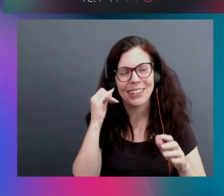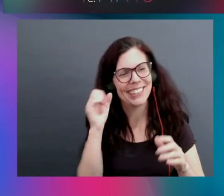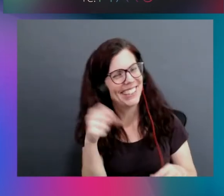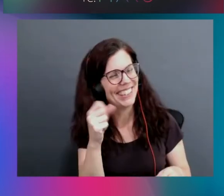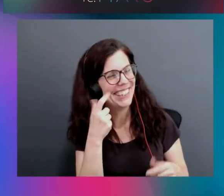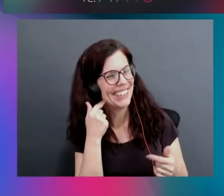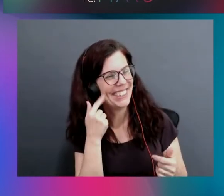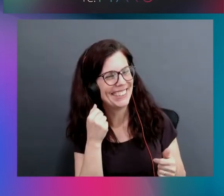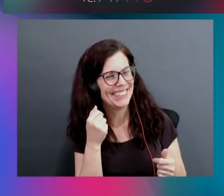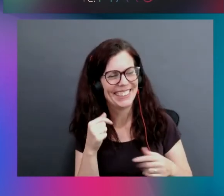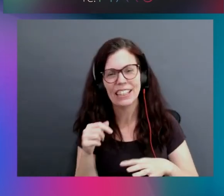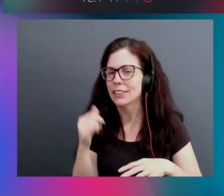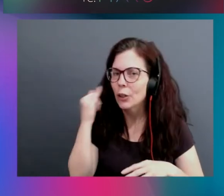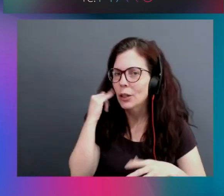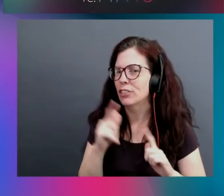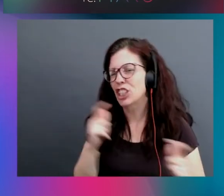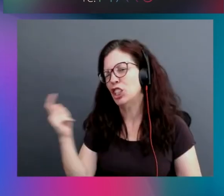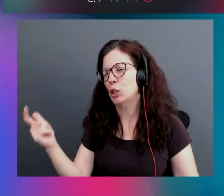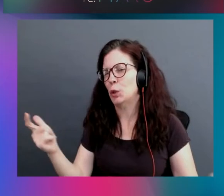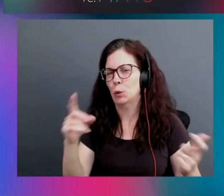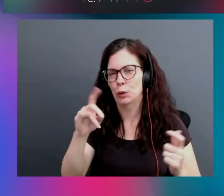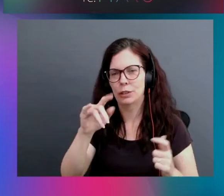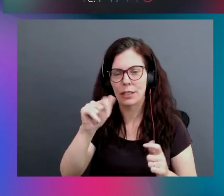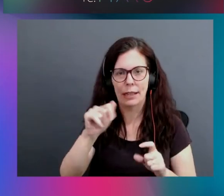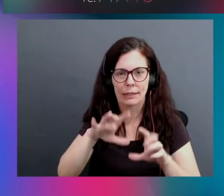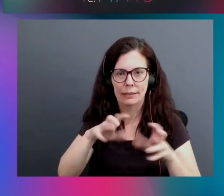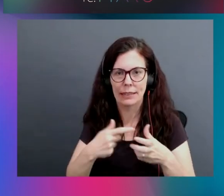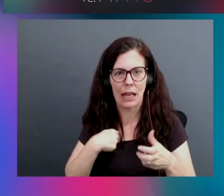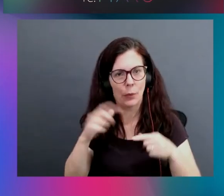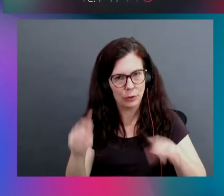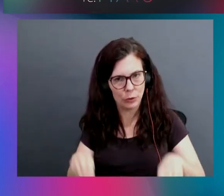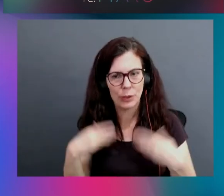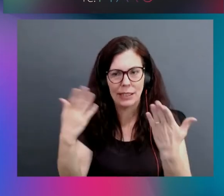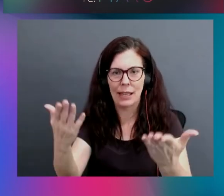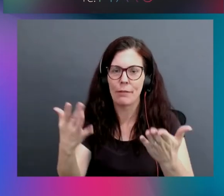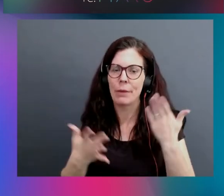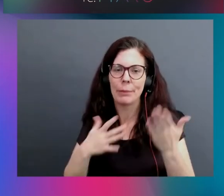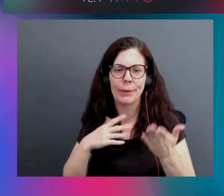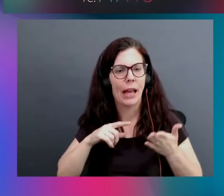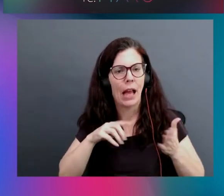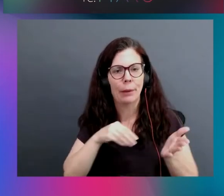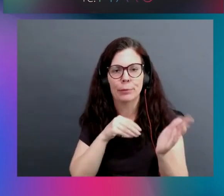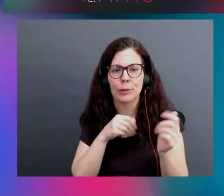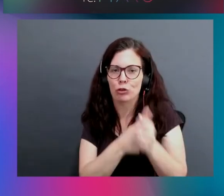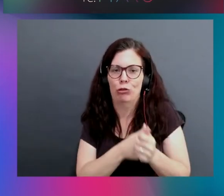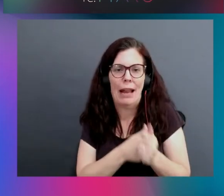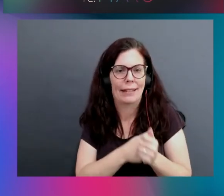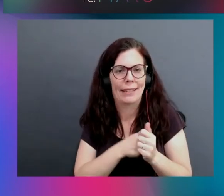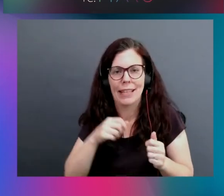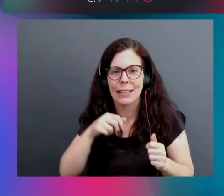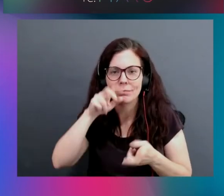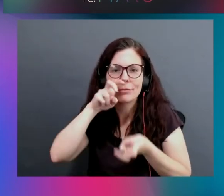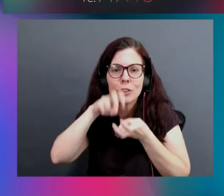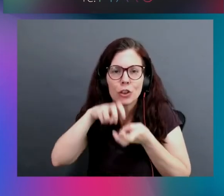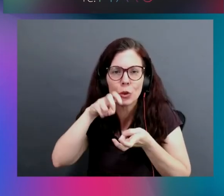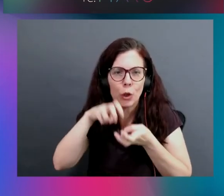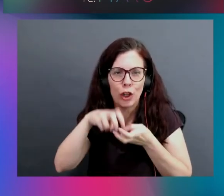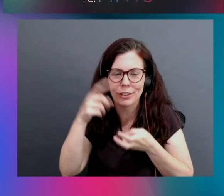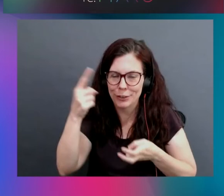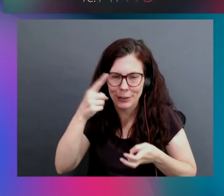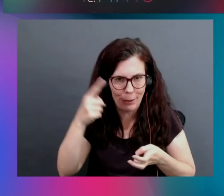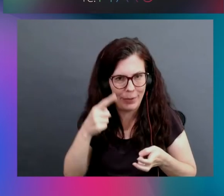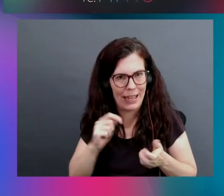a huge data set that I wanted to provide to the world, so I was tracking squirrels or something, how can I submit this data to